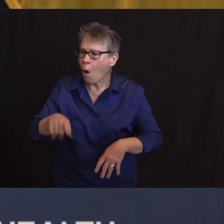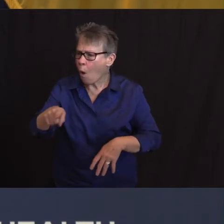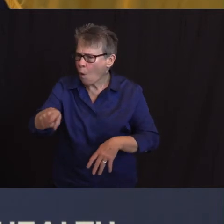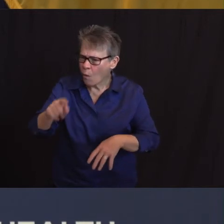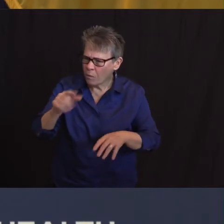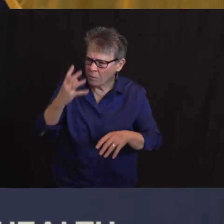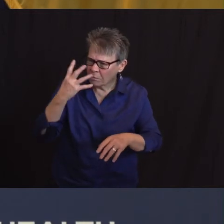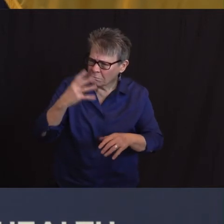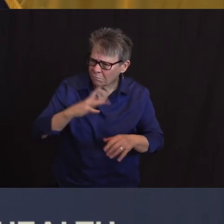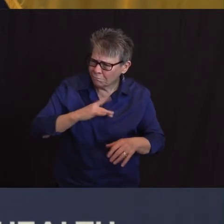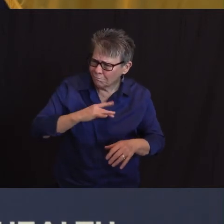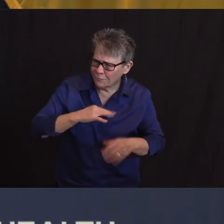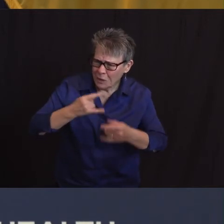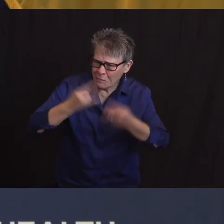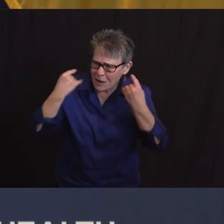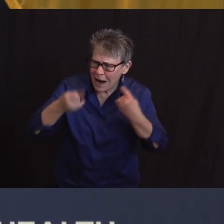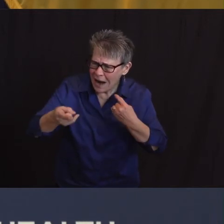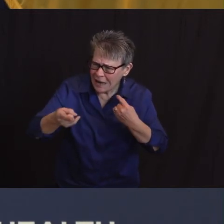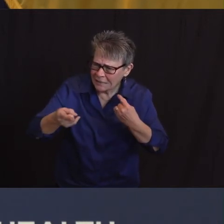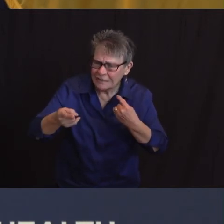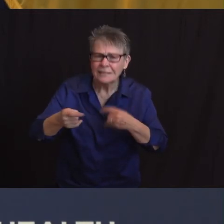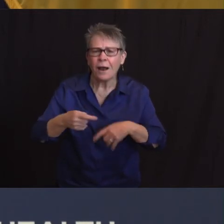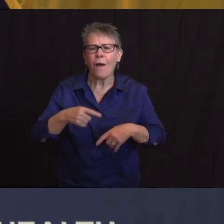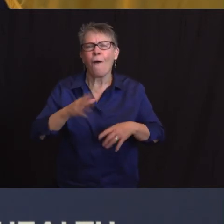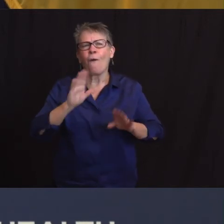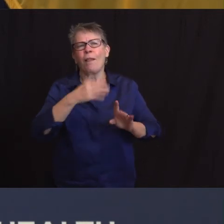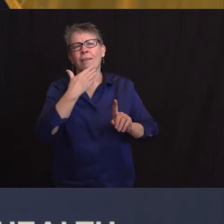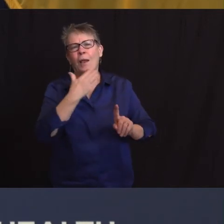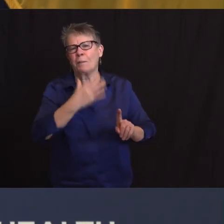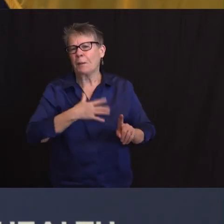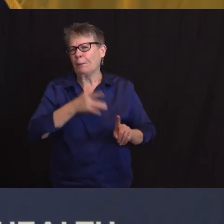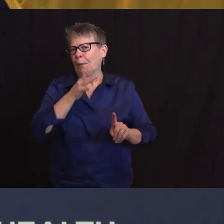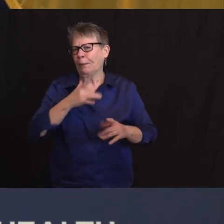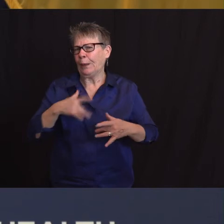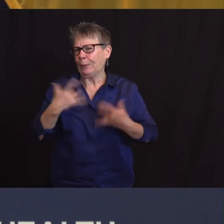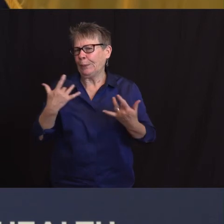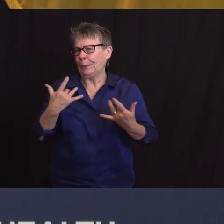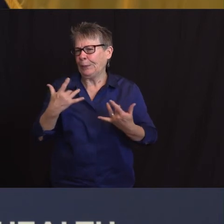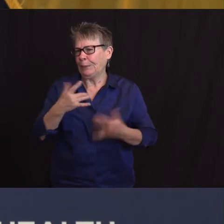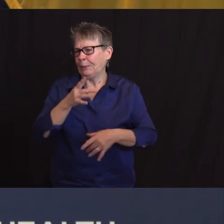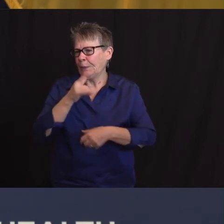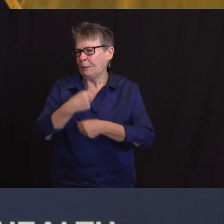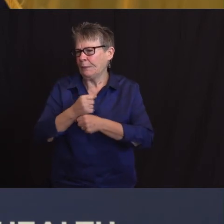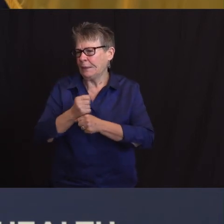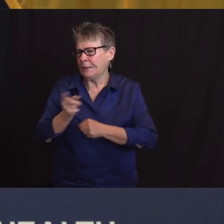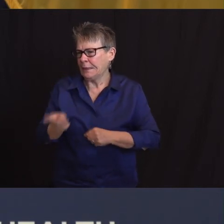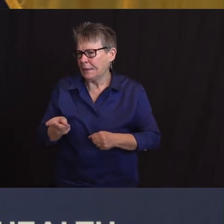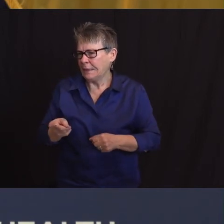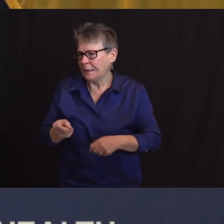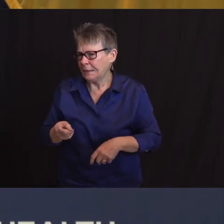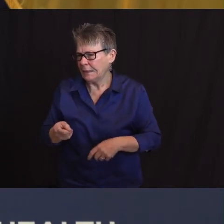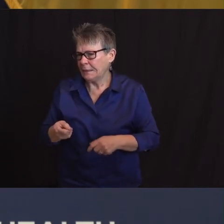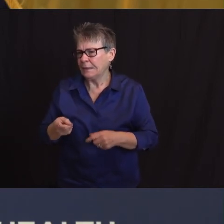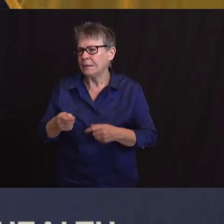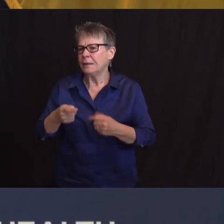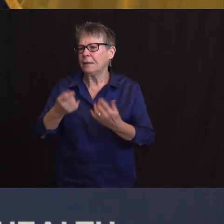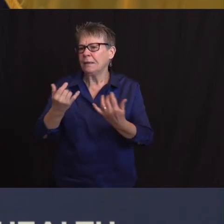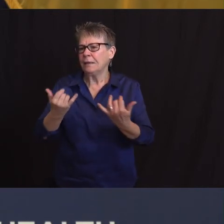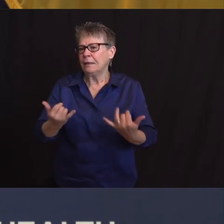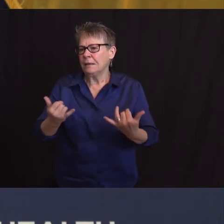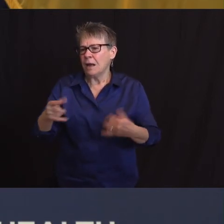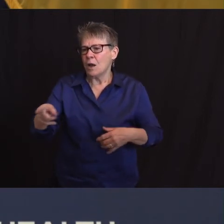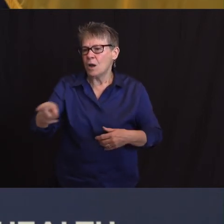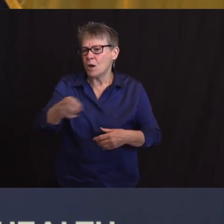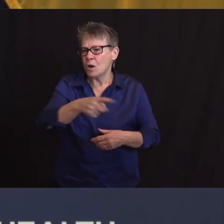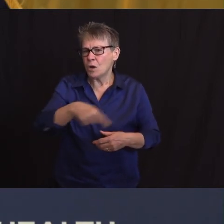Governor, on February 1st, the state dashboard reported fewer cases among residents and staff in long-term care. The decrease was about 1,800 fewer